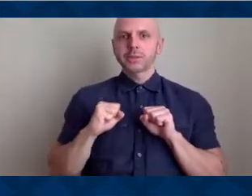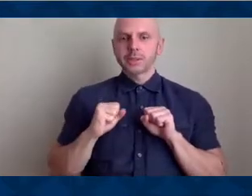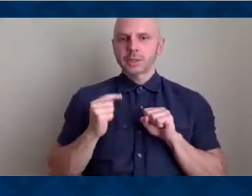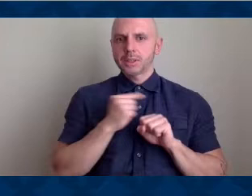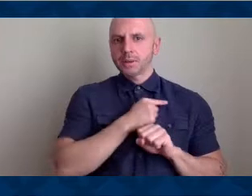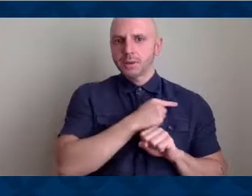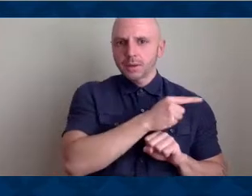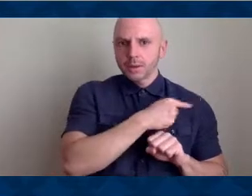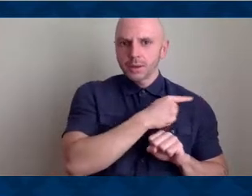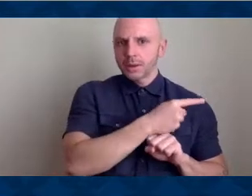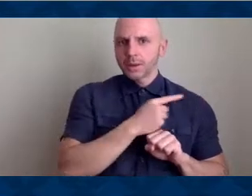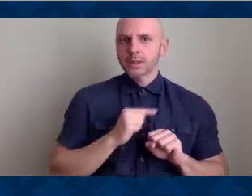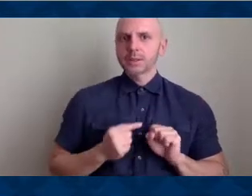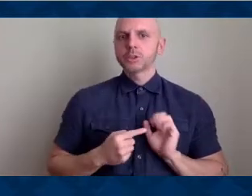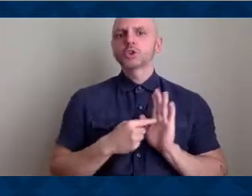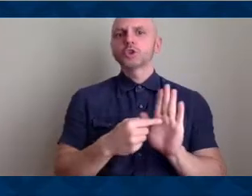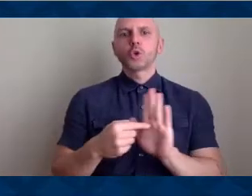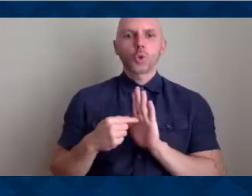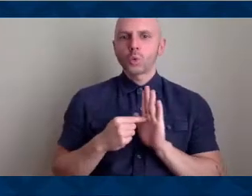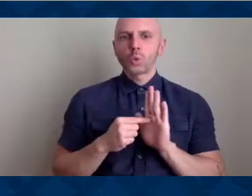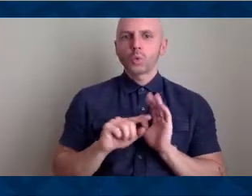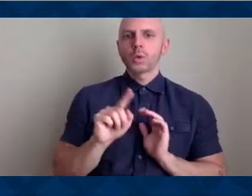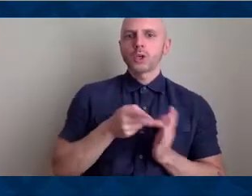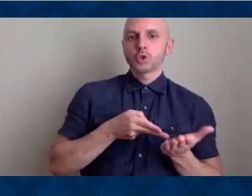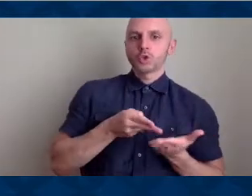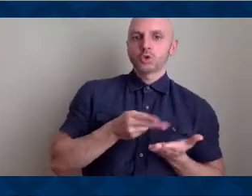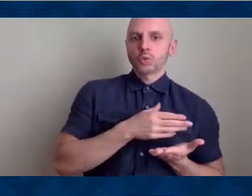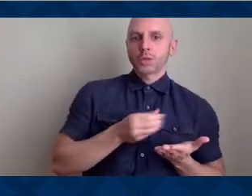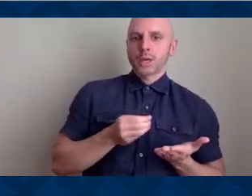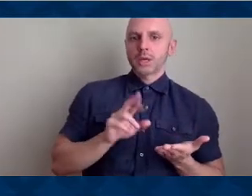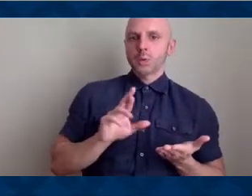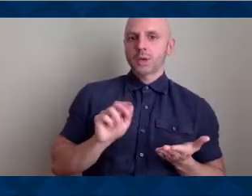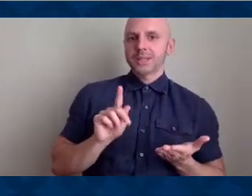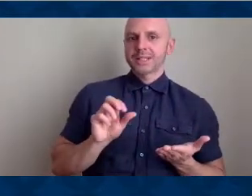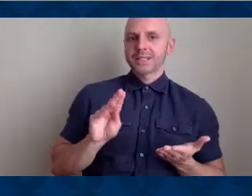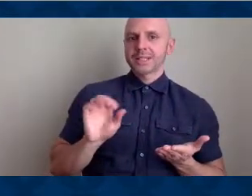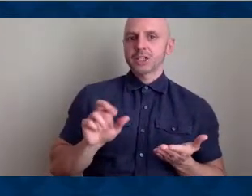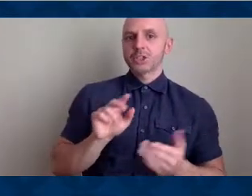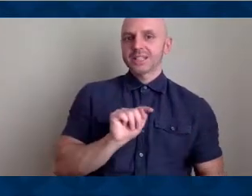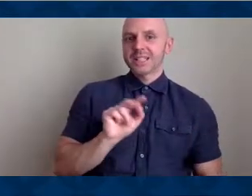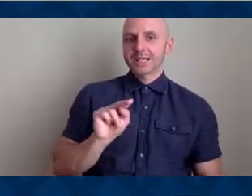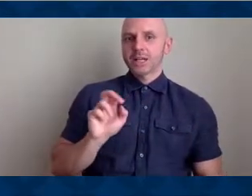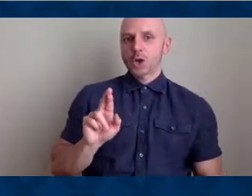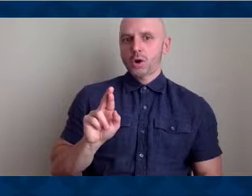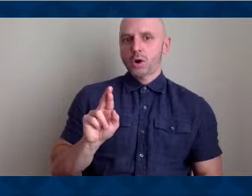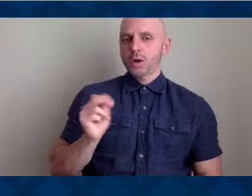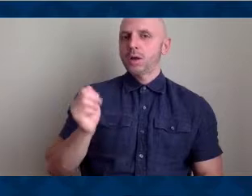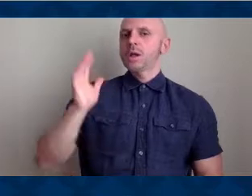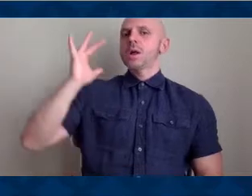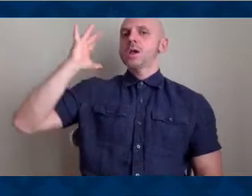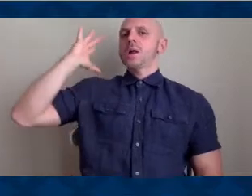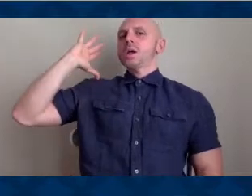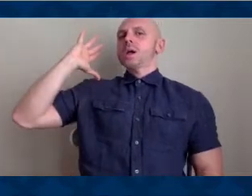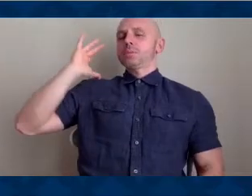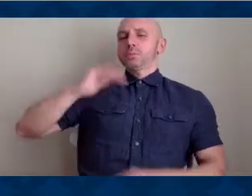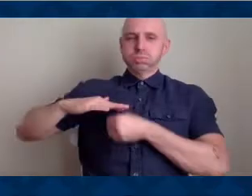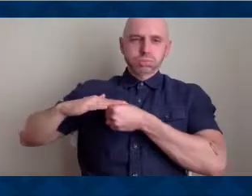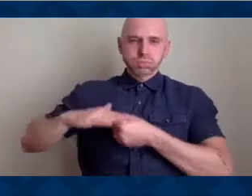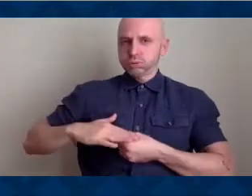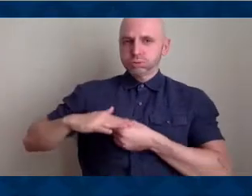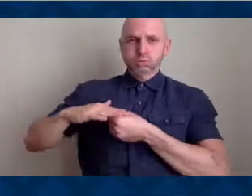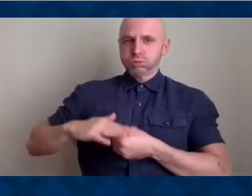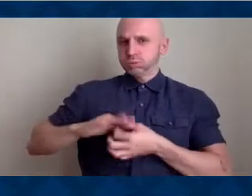the commitment to reconciliation that the Truth and Reconciliation Commission has underscored for all law schools